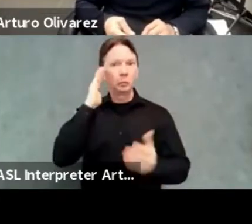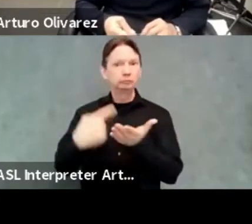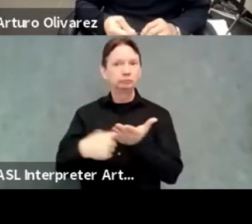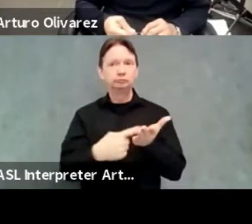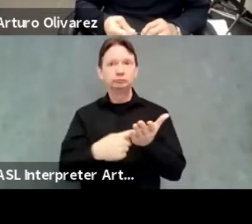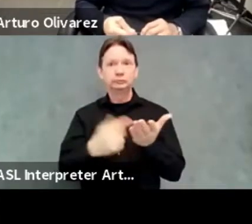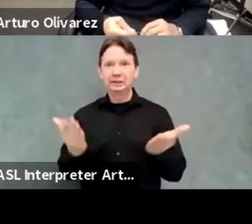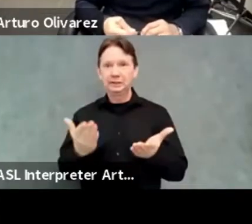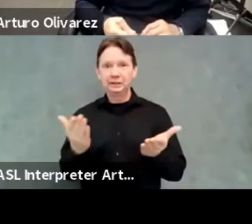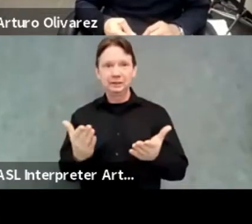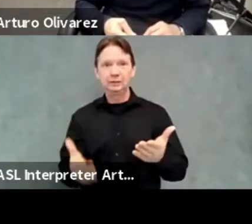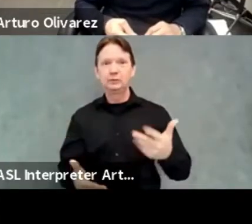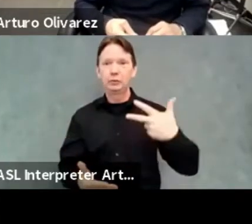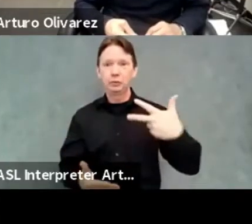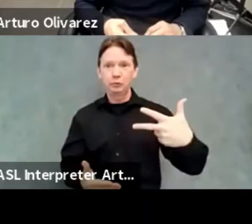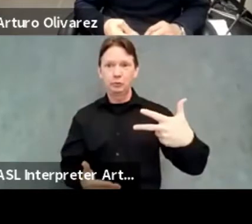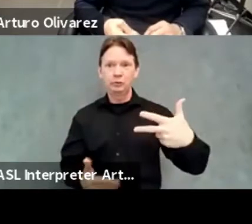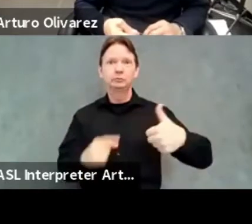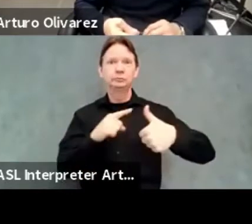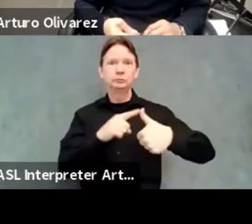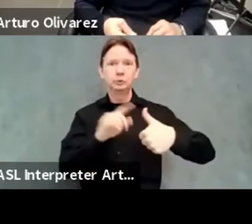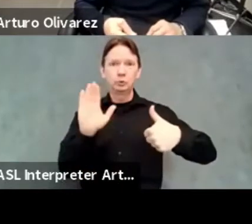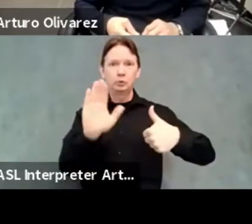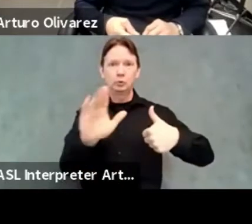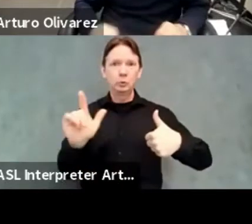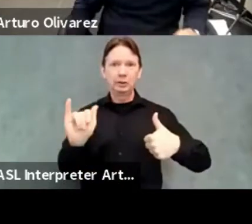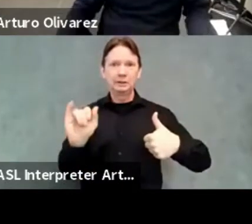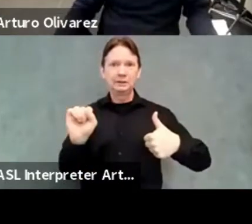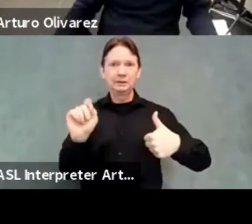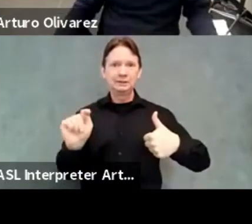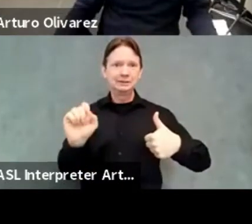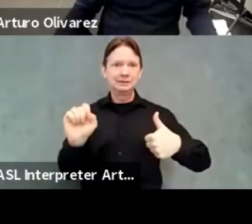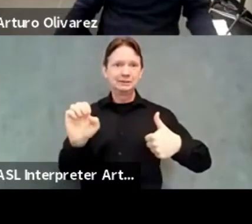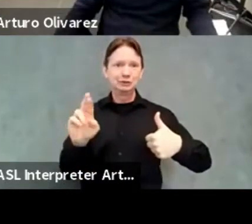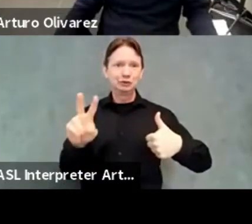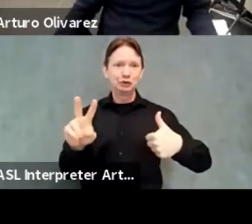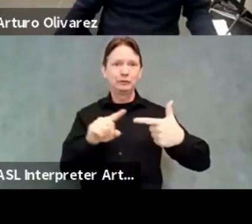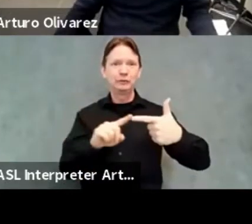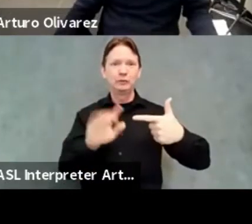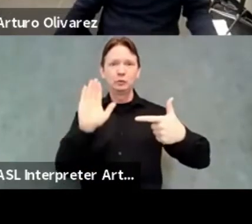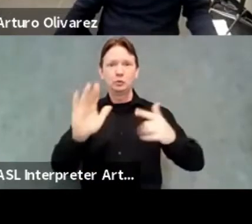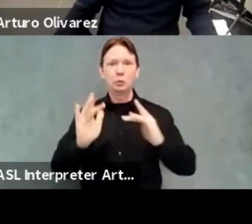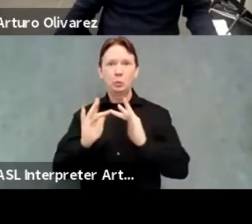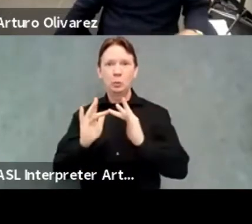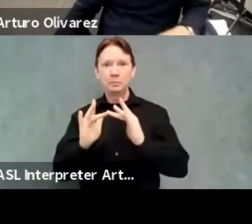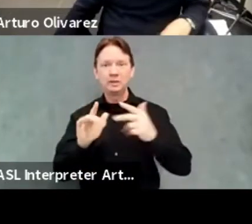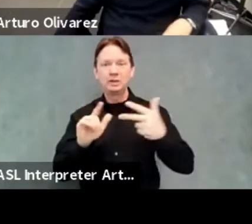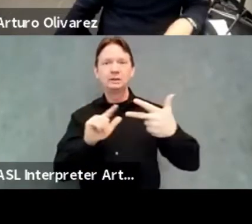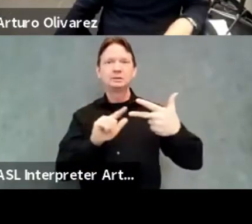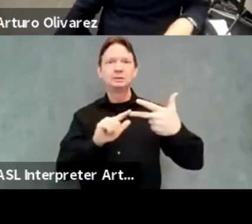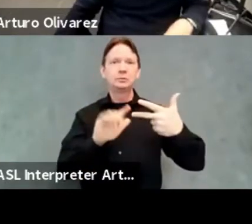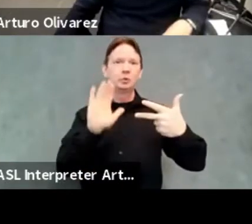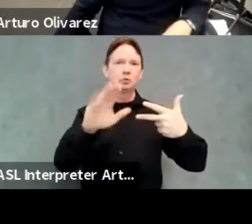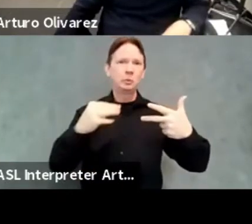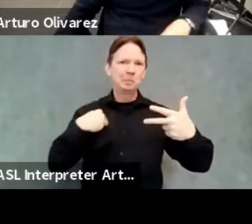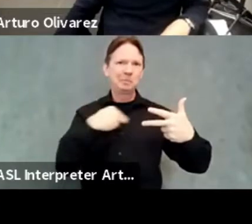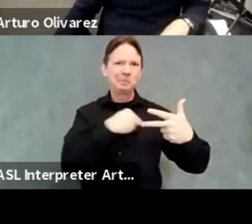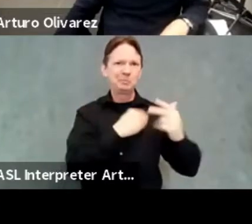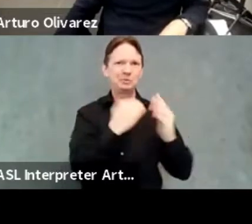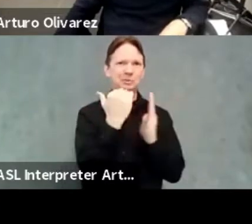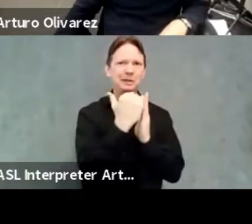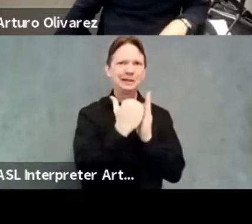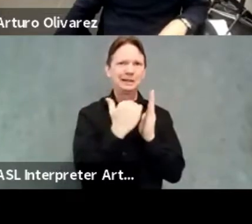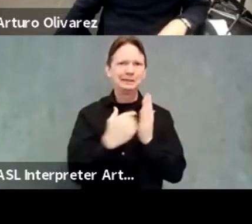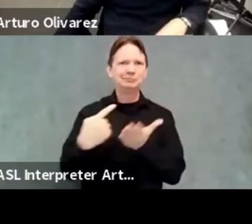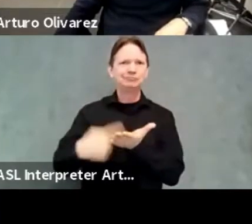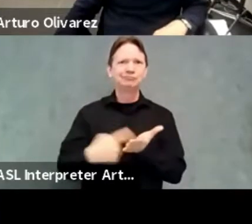SIG listservs, your SIG websites and social media, and your SIG membership lists. So